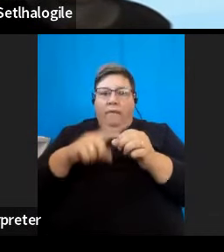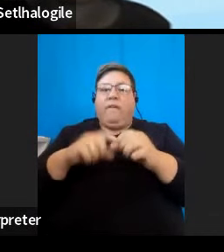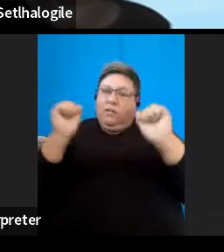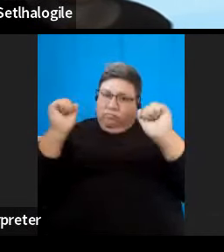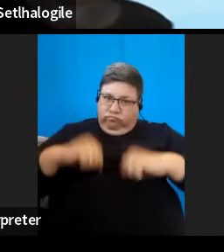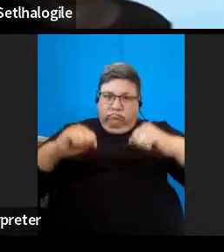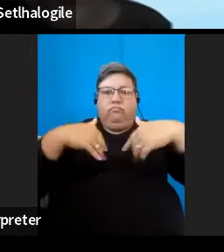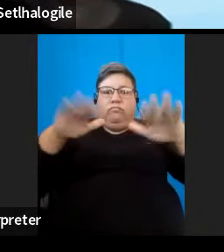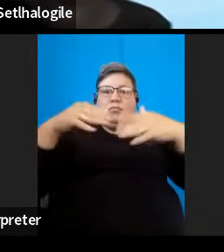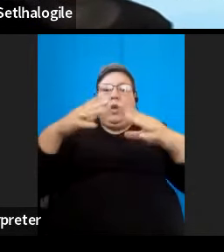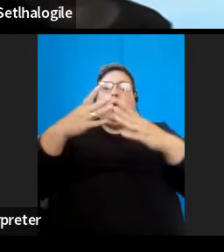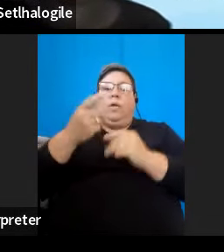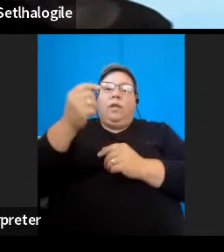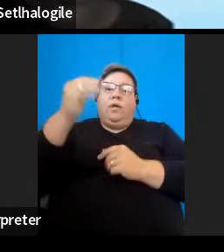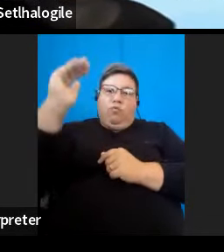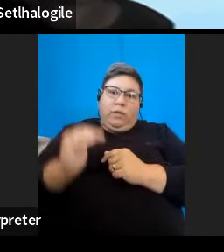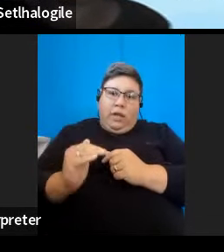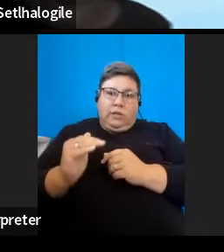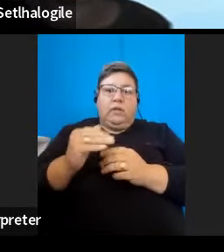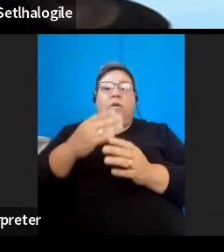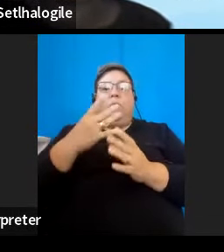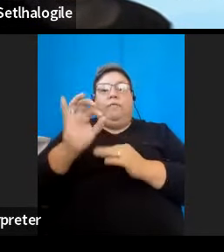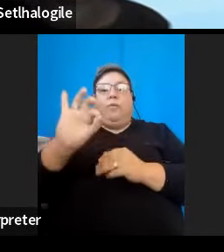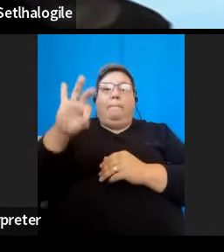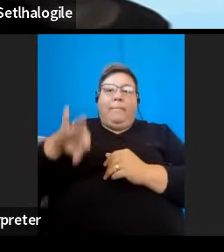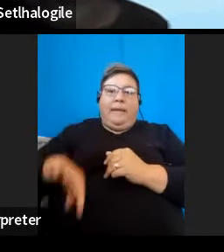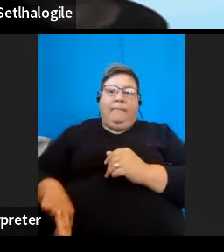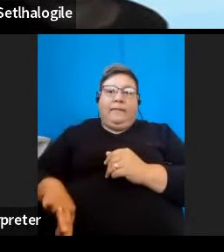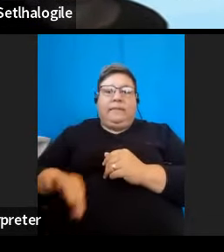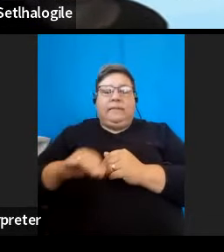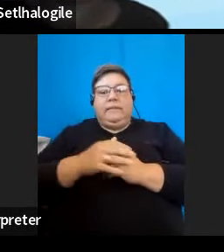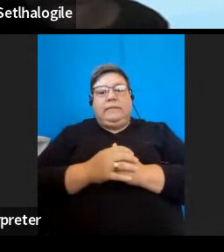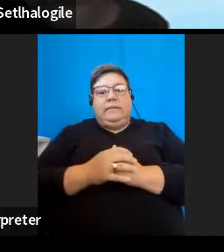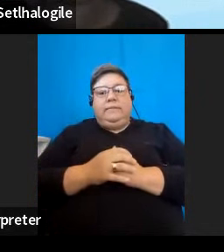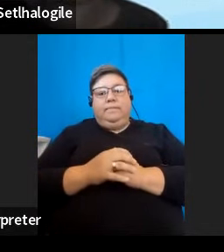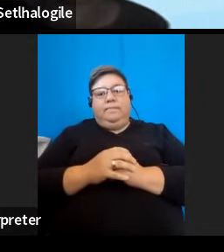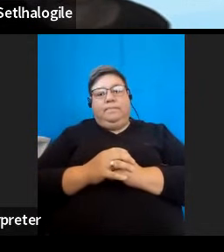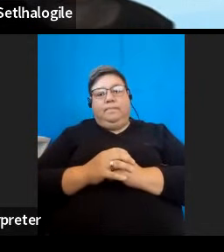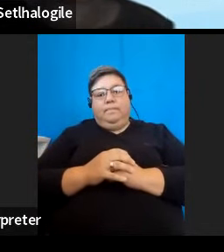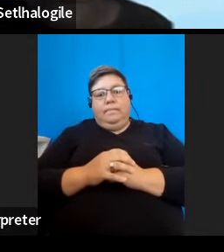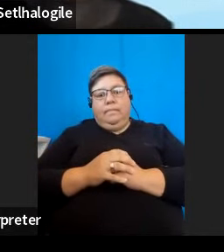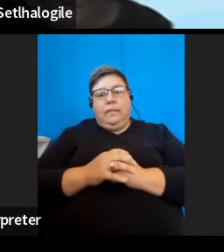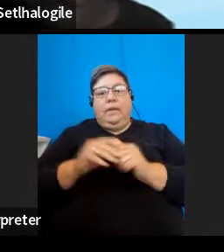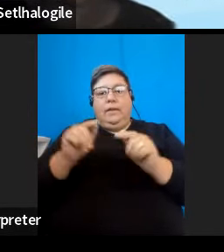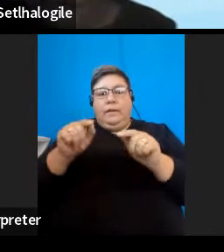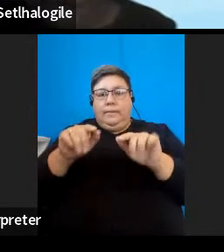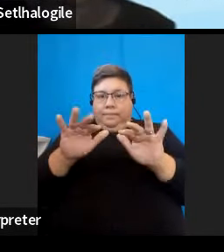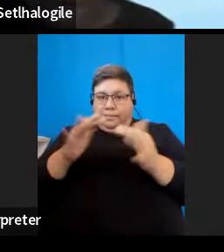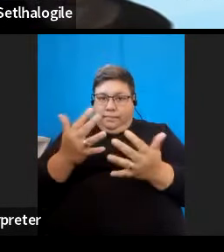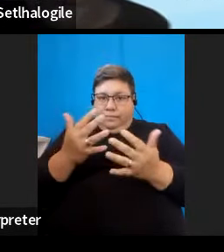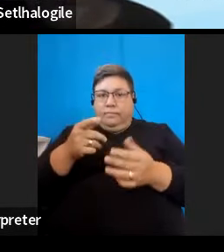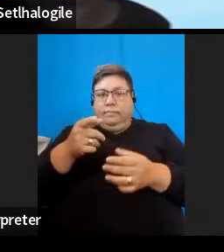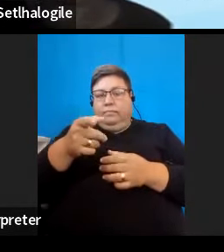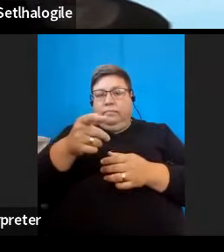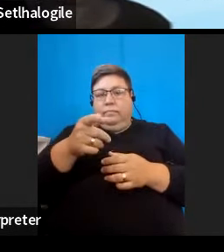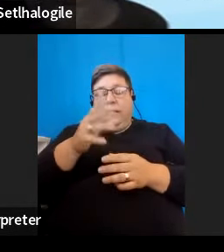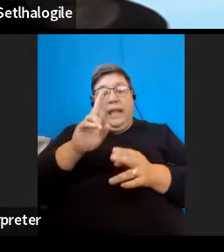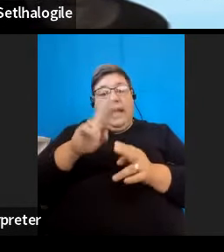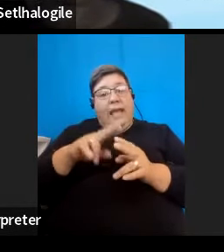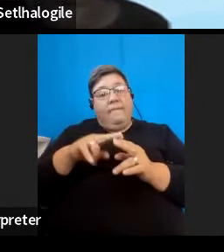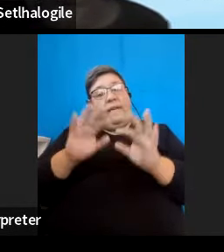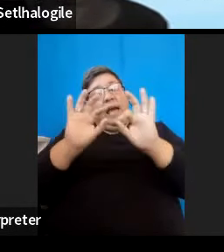in terms of the benefits. So, moderator, that is the situation. If a clearing agent